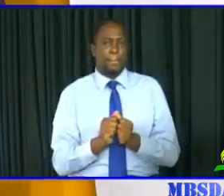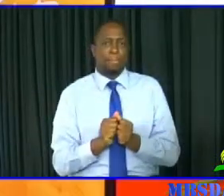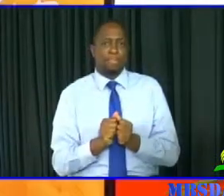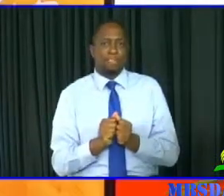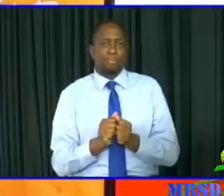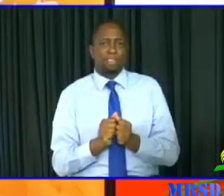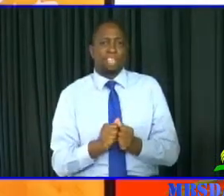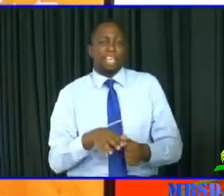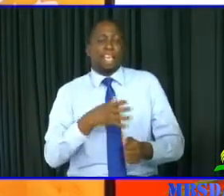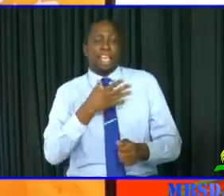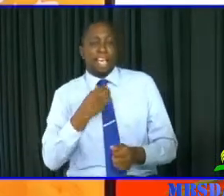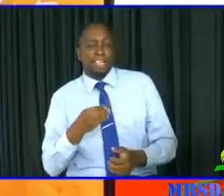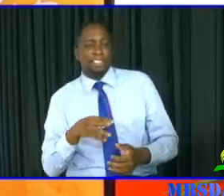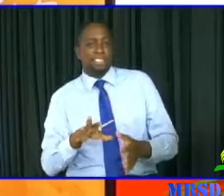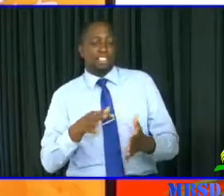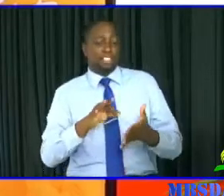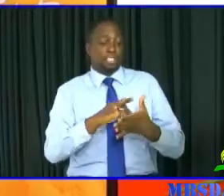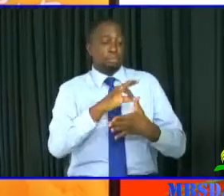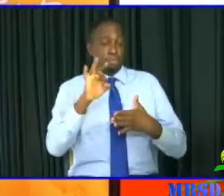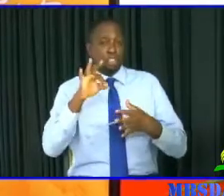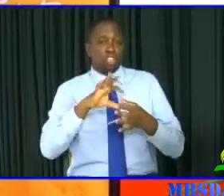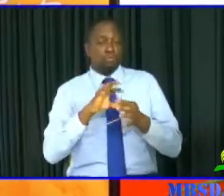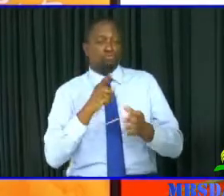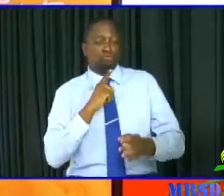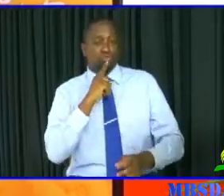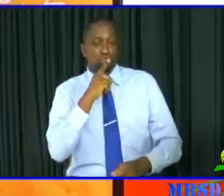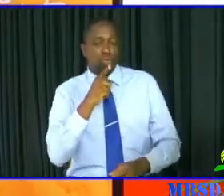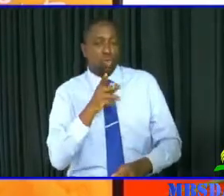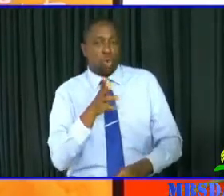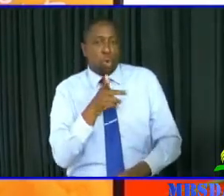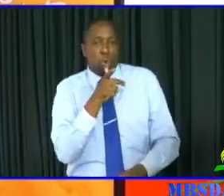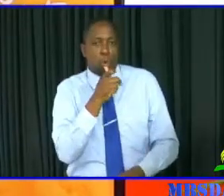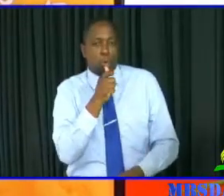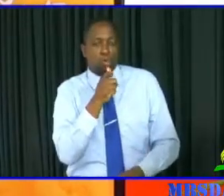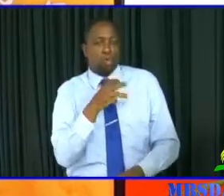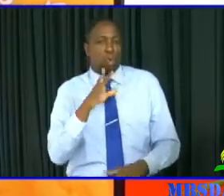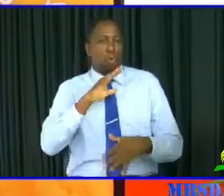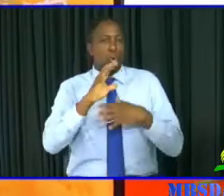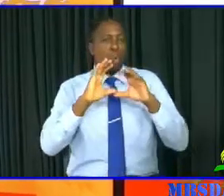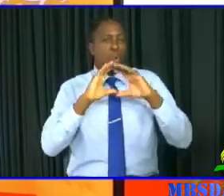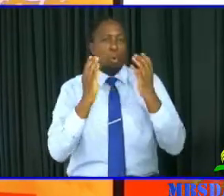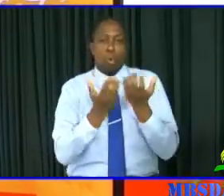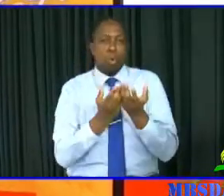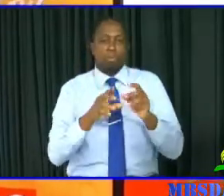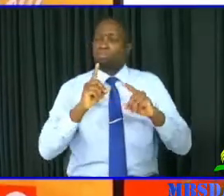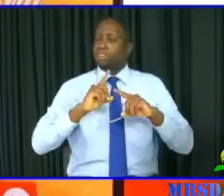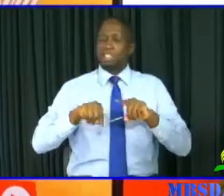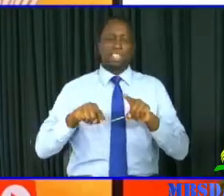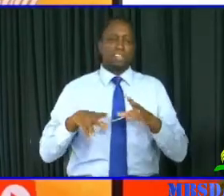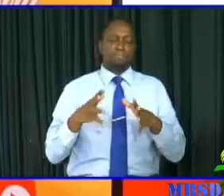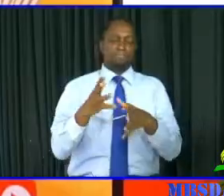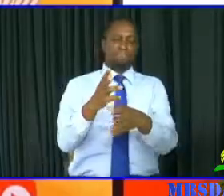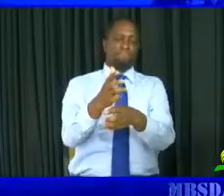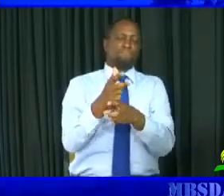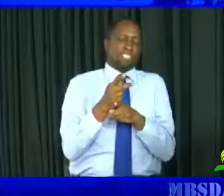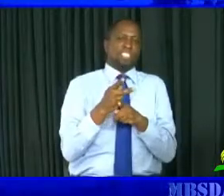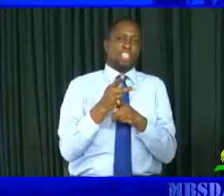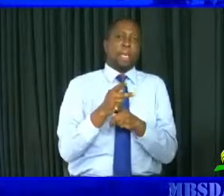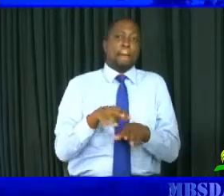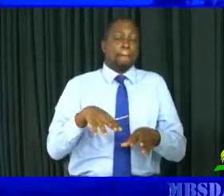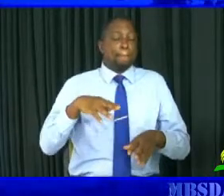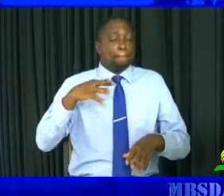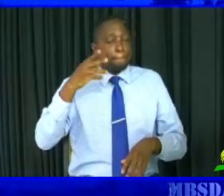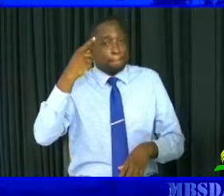Even the Spirit of truth, whom the world cannot receive because it seeth him not,